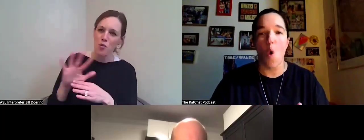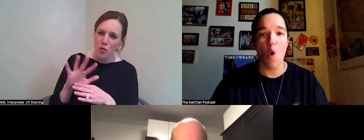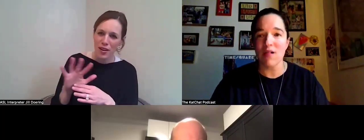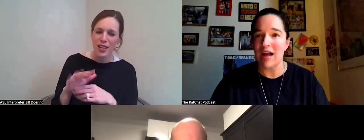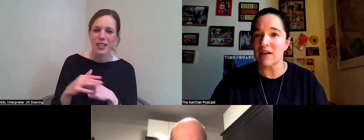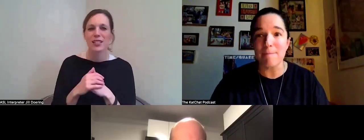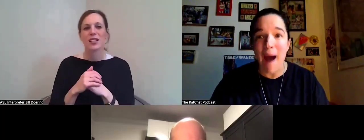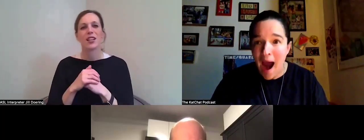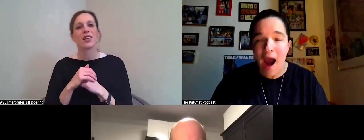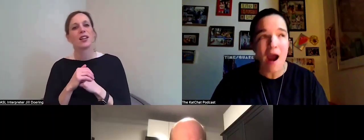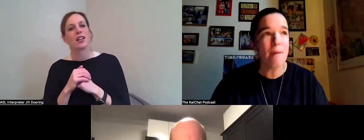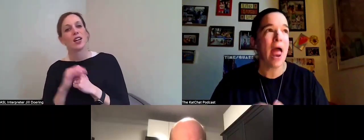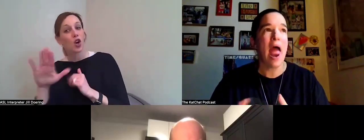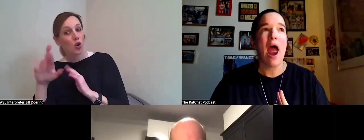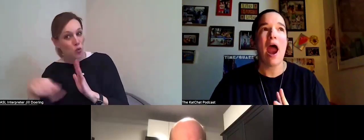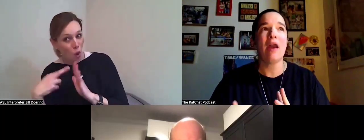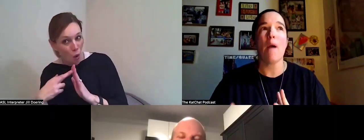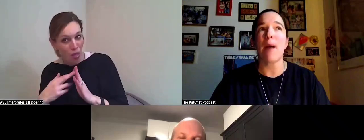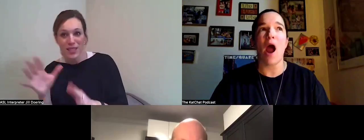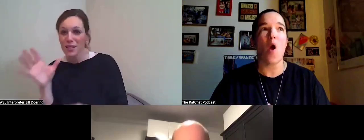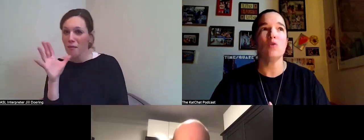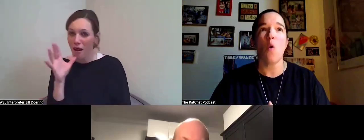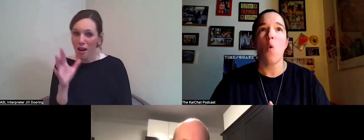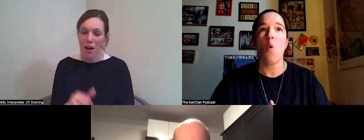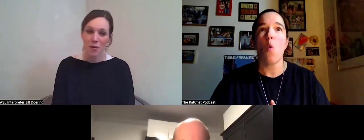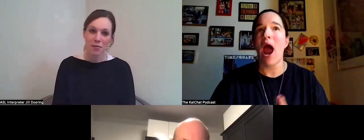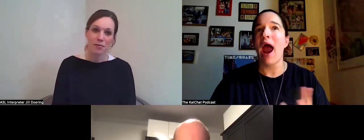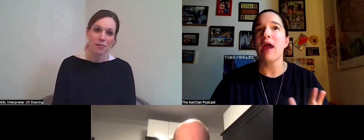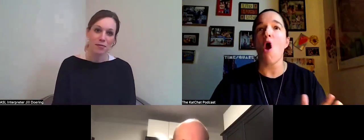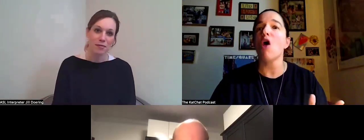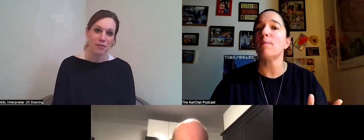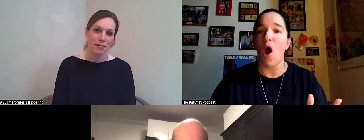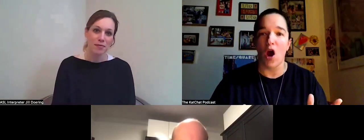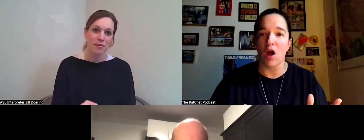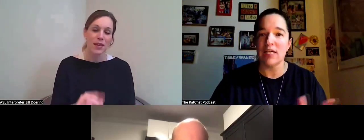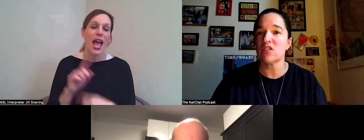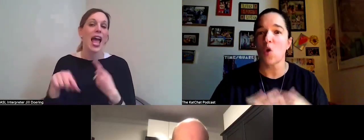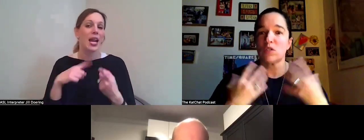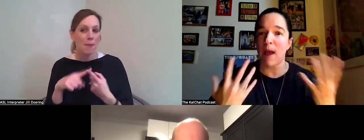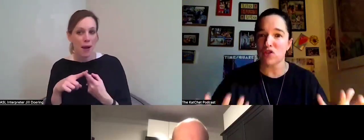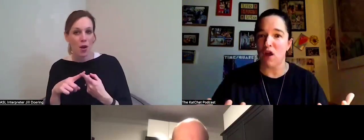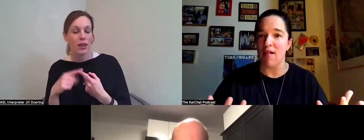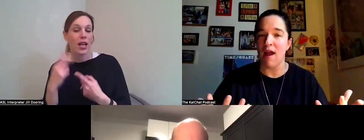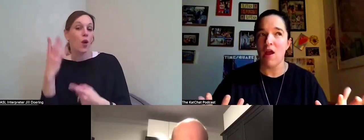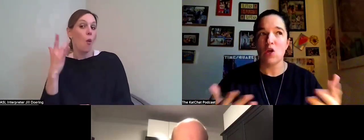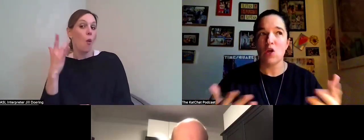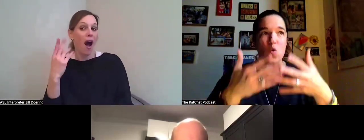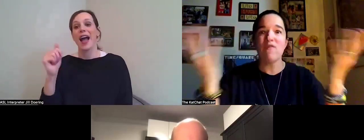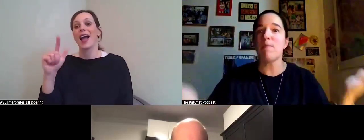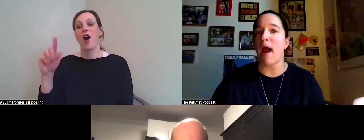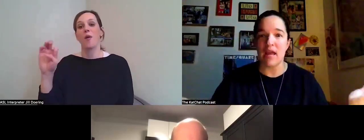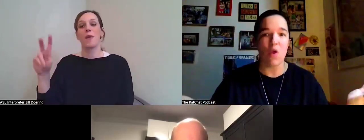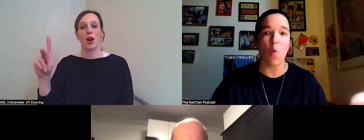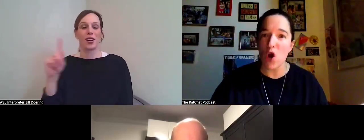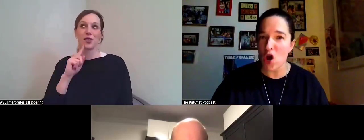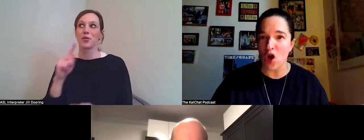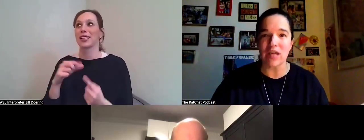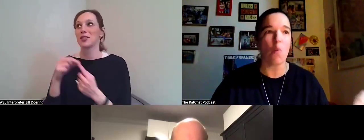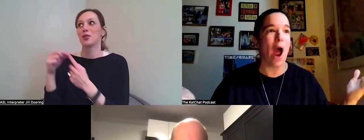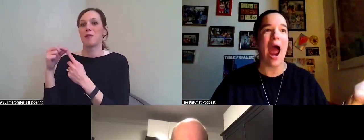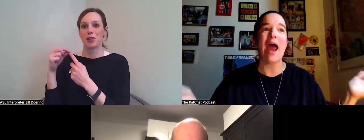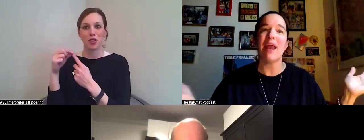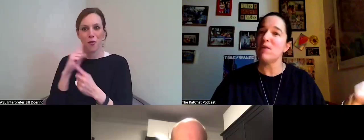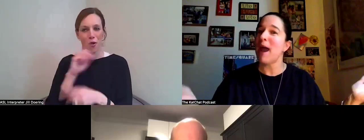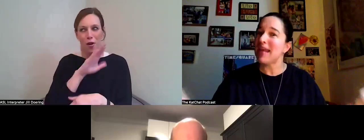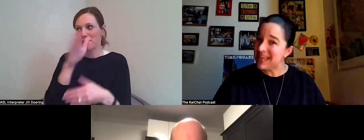her role as a mom, and about why Hallmark is so special to everybody in the world